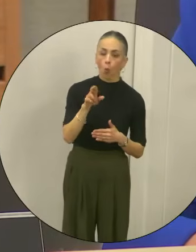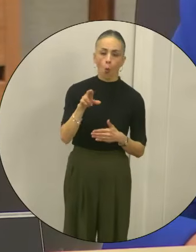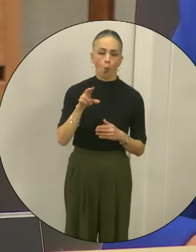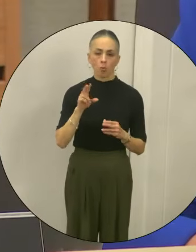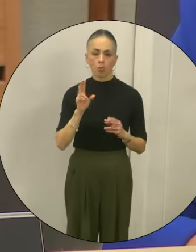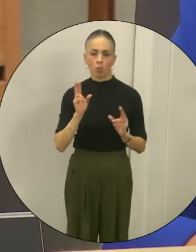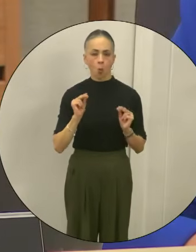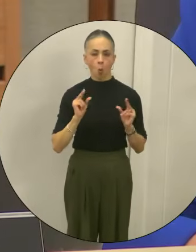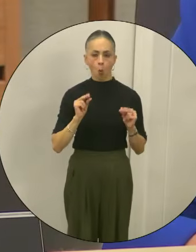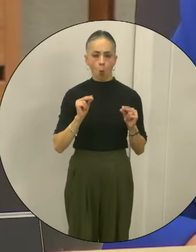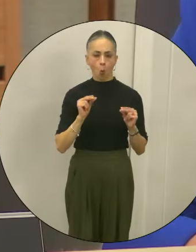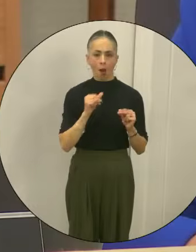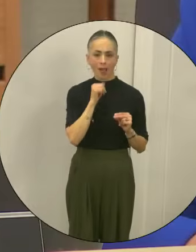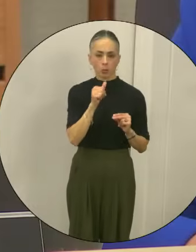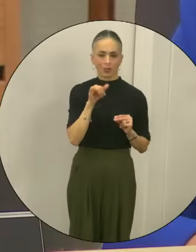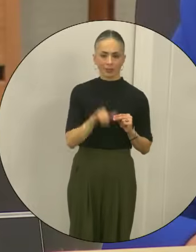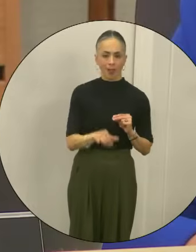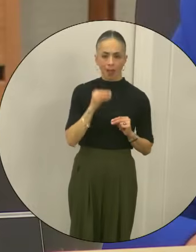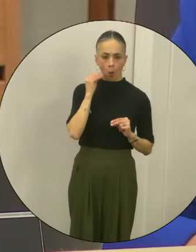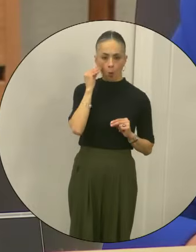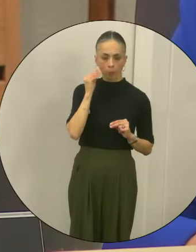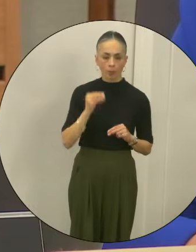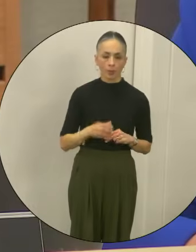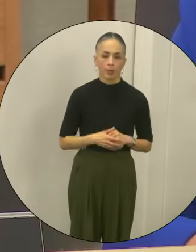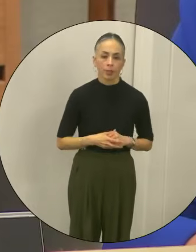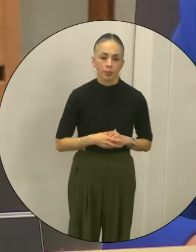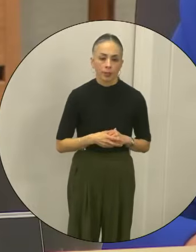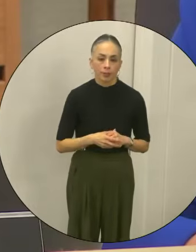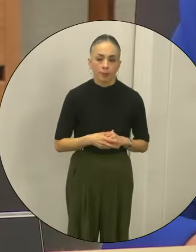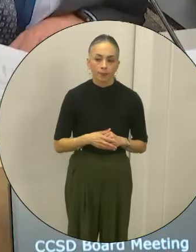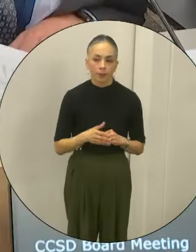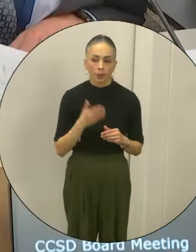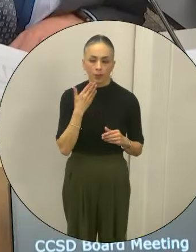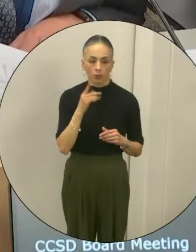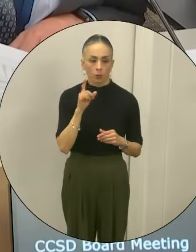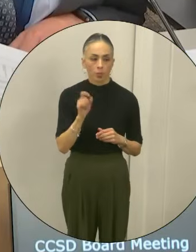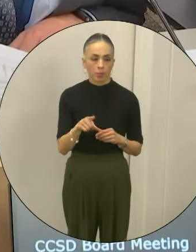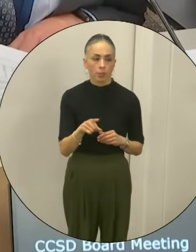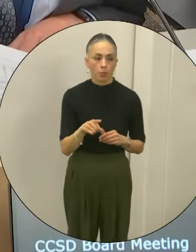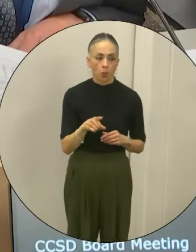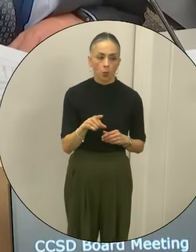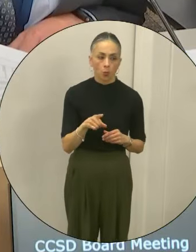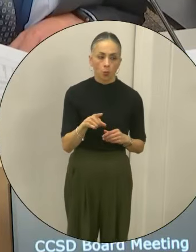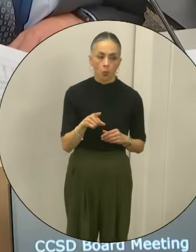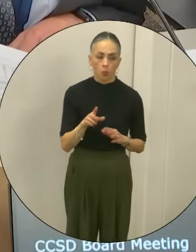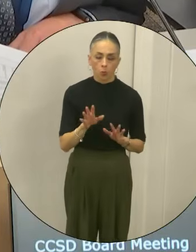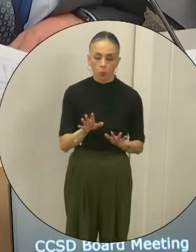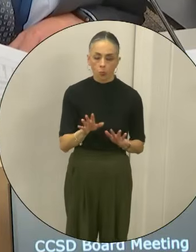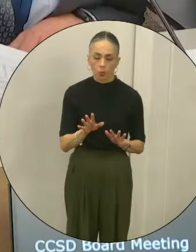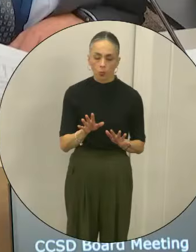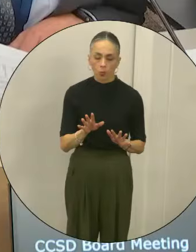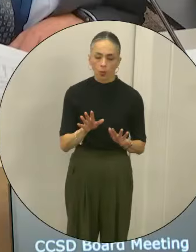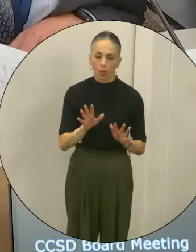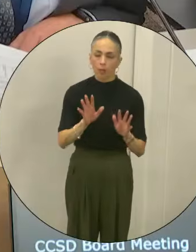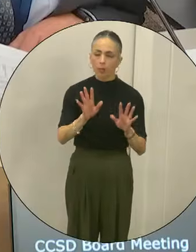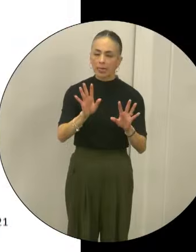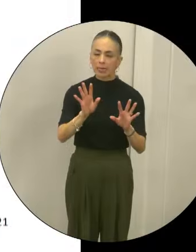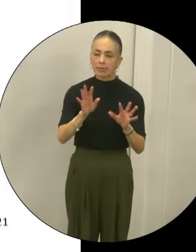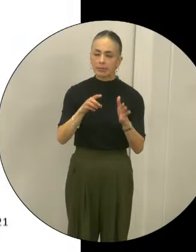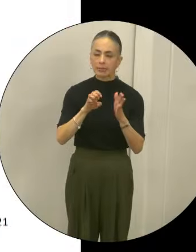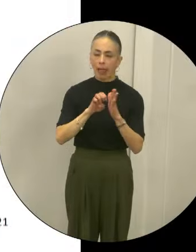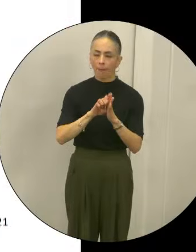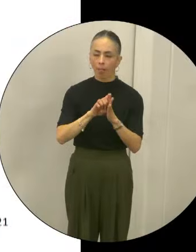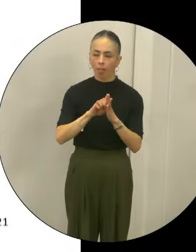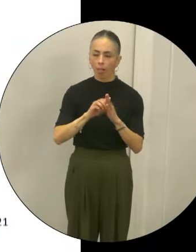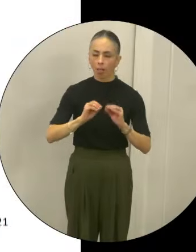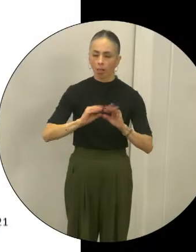no, I don't stay at home? Thank you for the question. So on slide 4, this is a perfect example. I sometimes stay at home because I